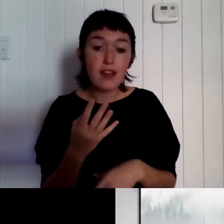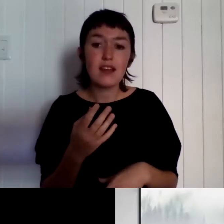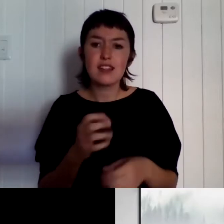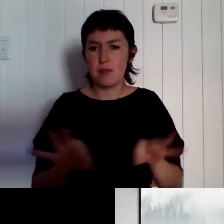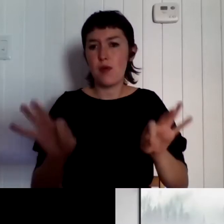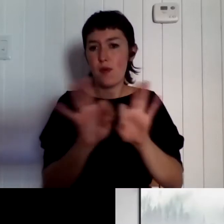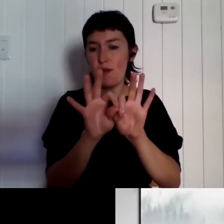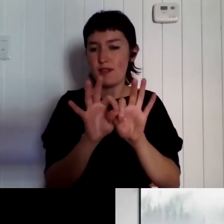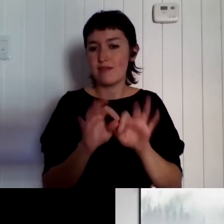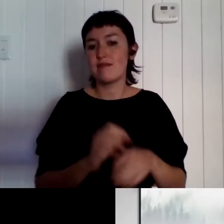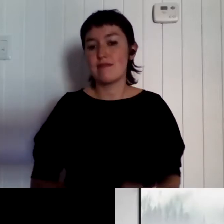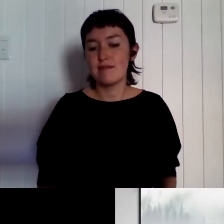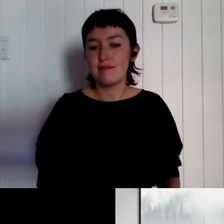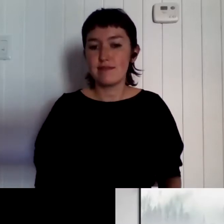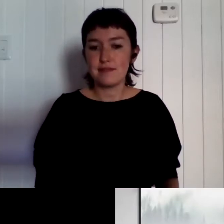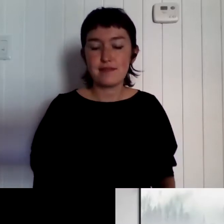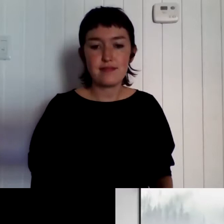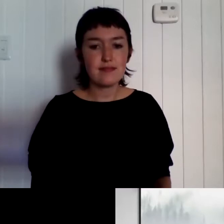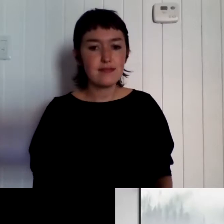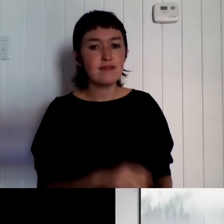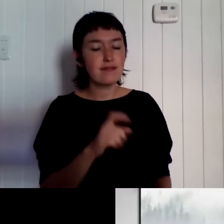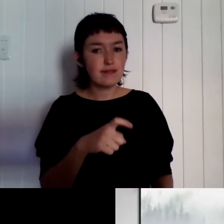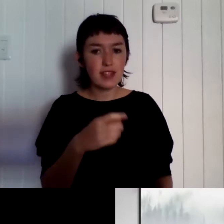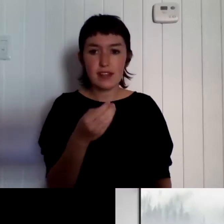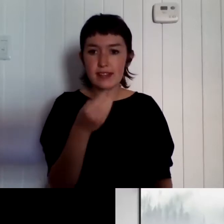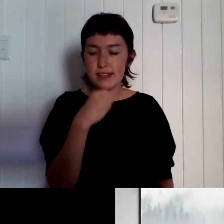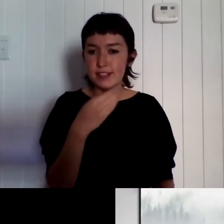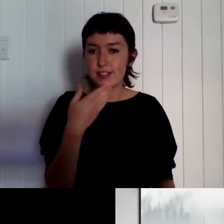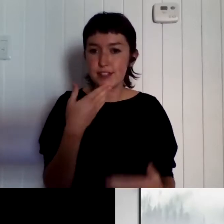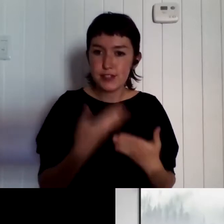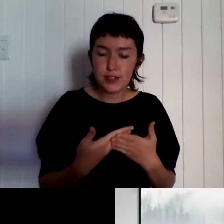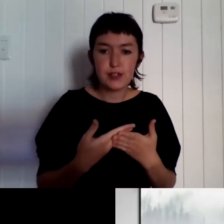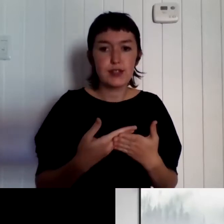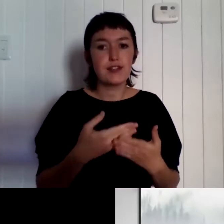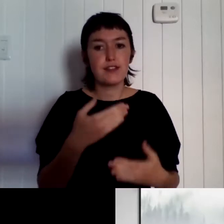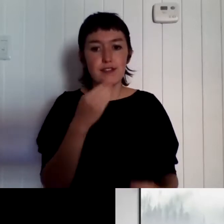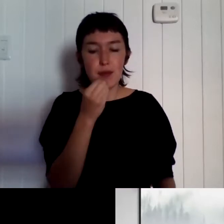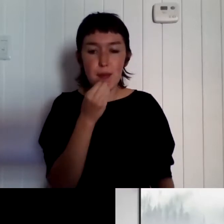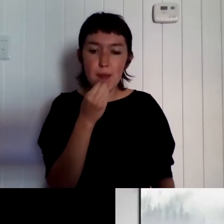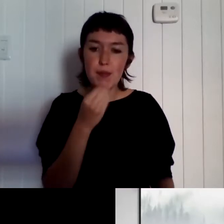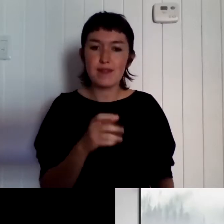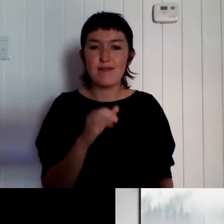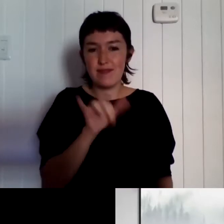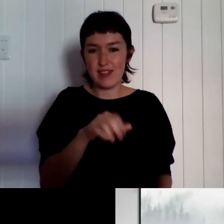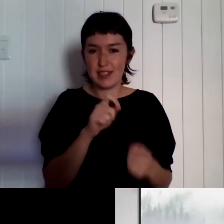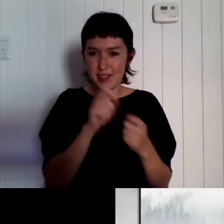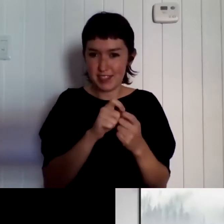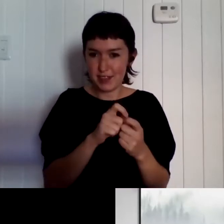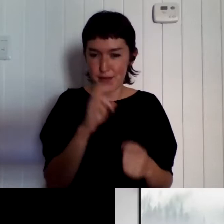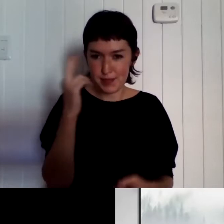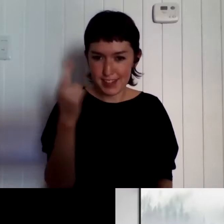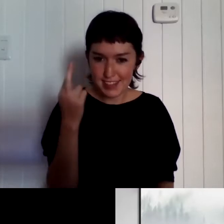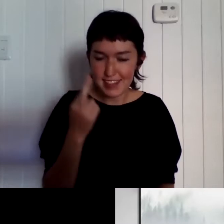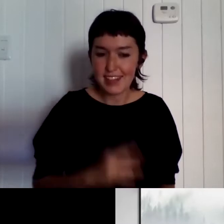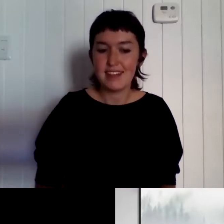and have a balanced, healthy diet, because for that exact reason, there are certain